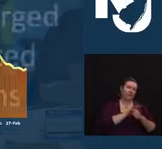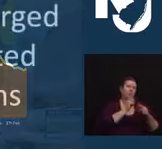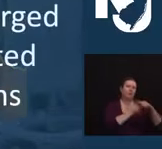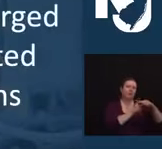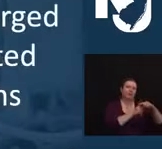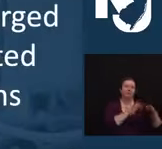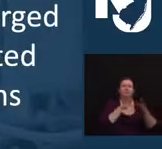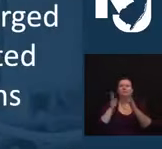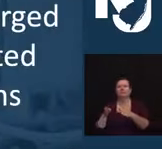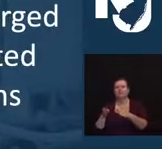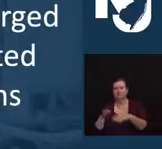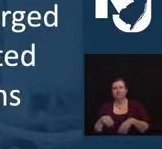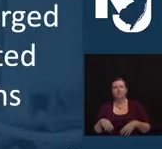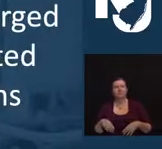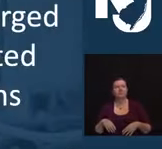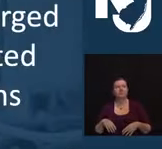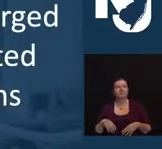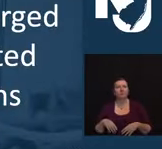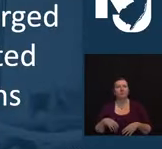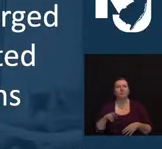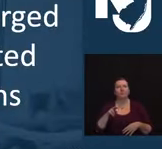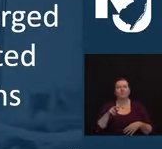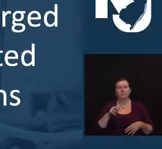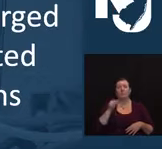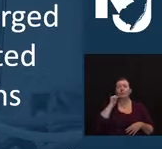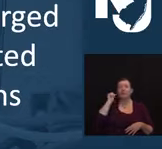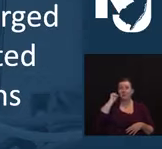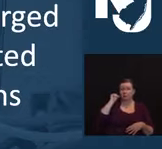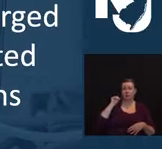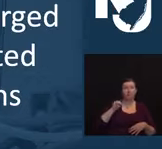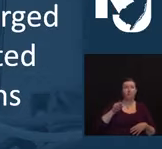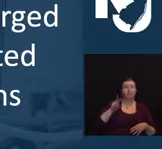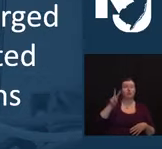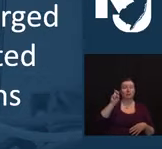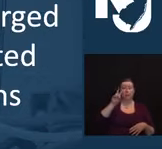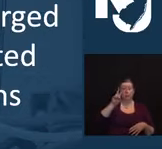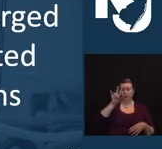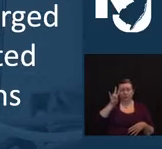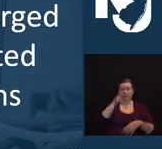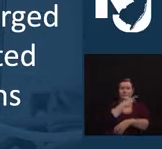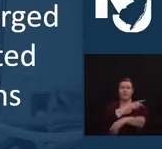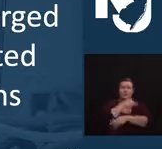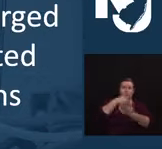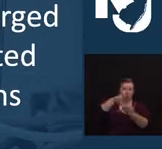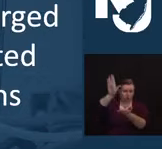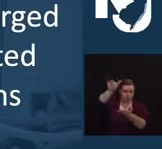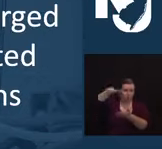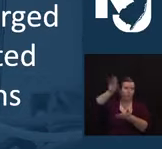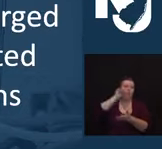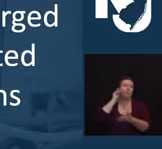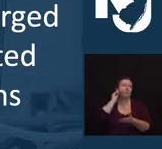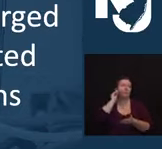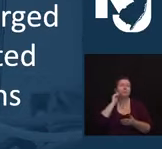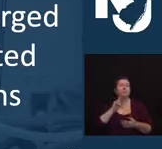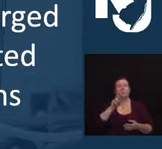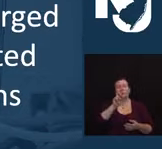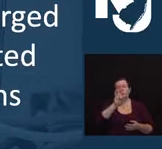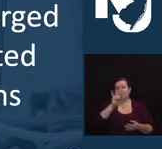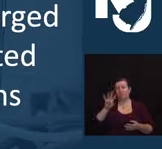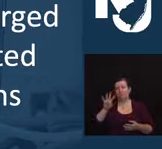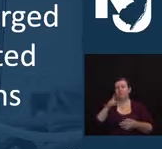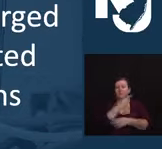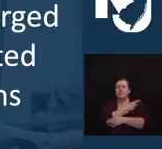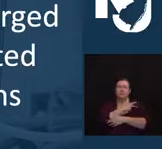the day yesterday, 227 live patients were discharged, 244 new COVID patients were